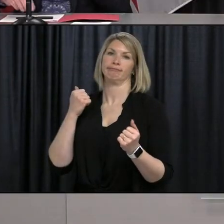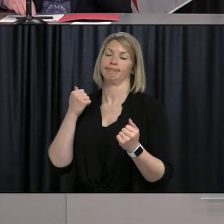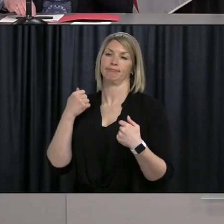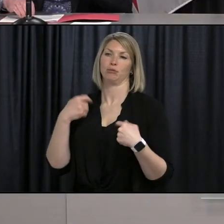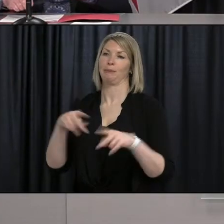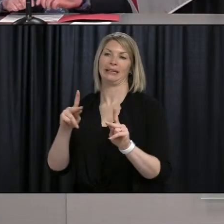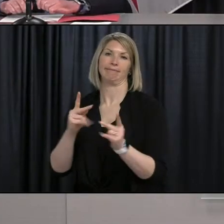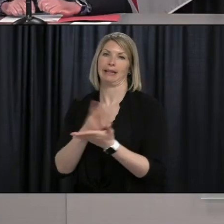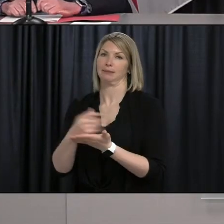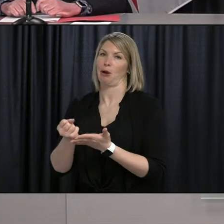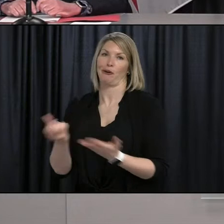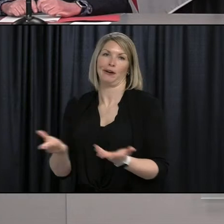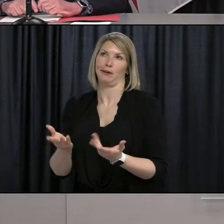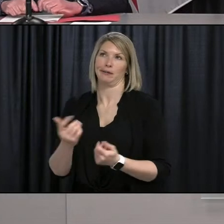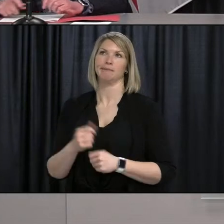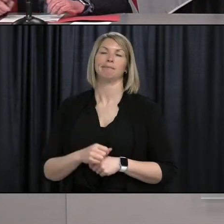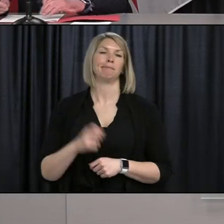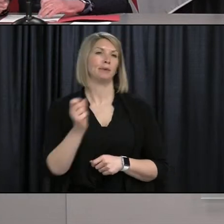Thank you.